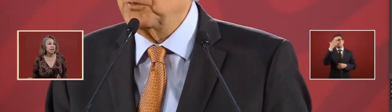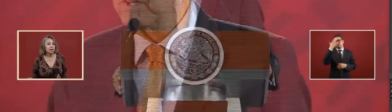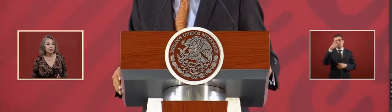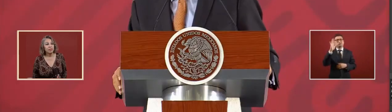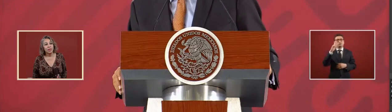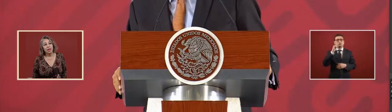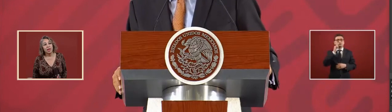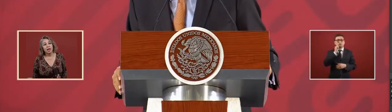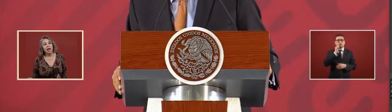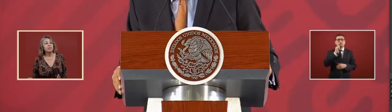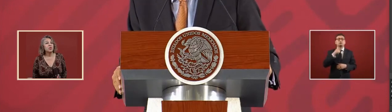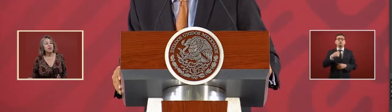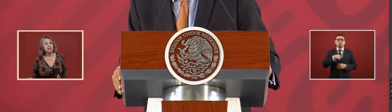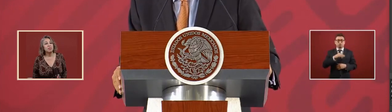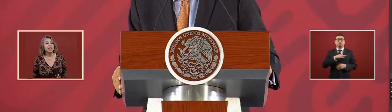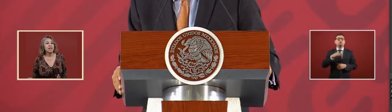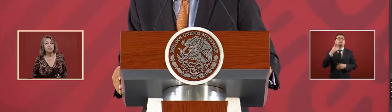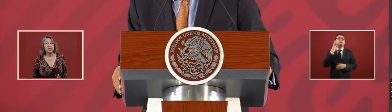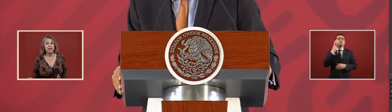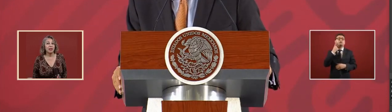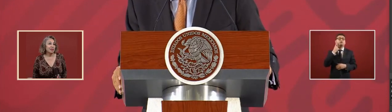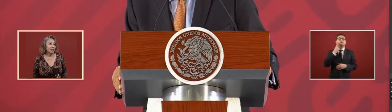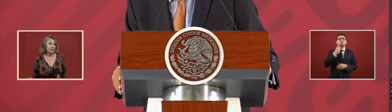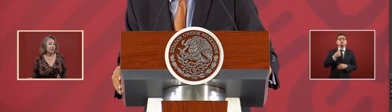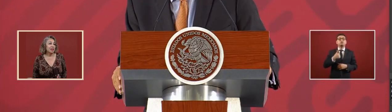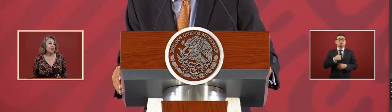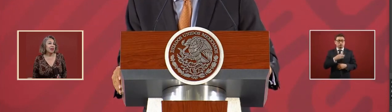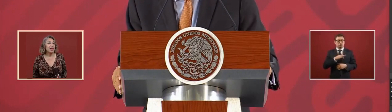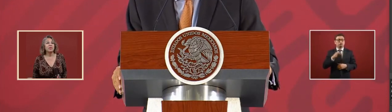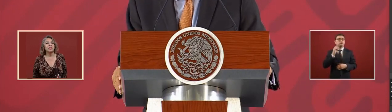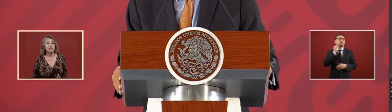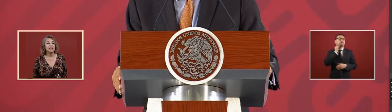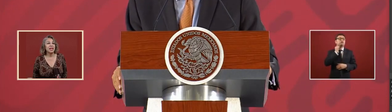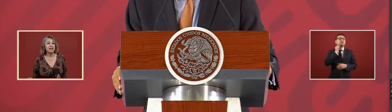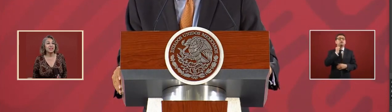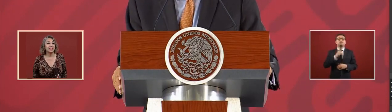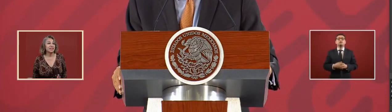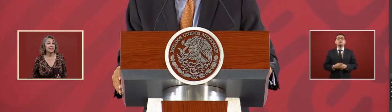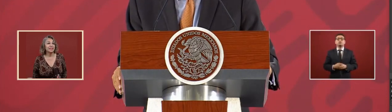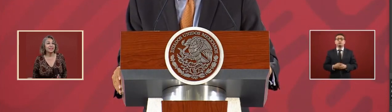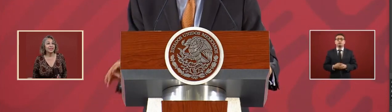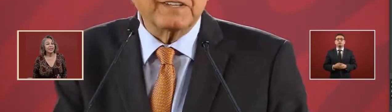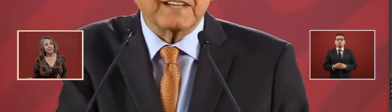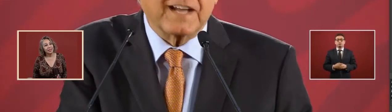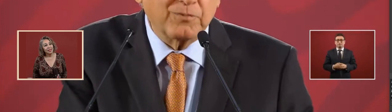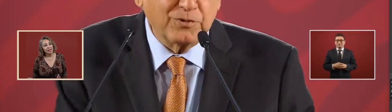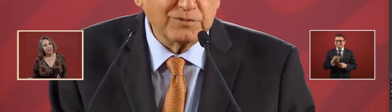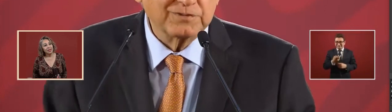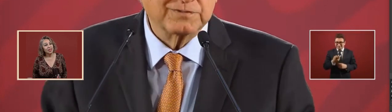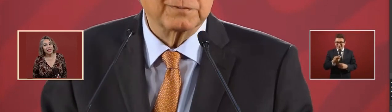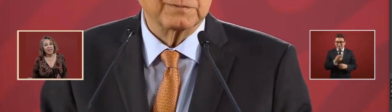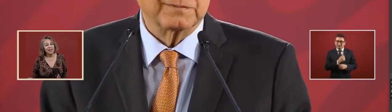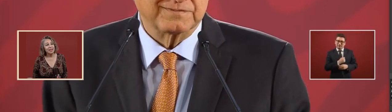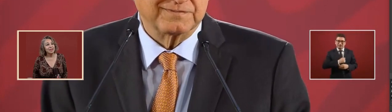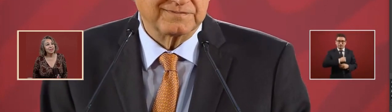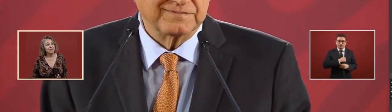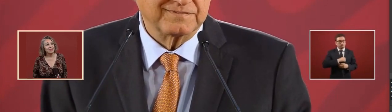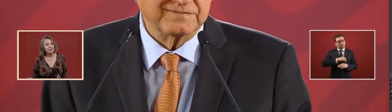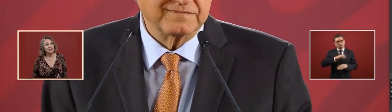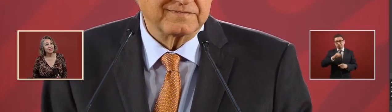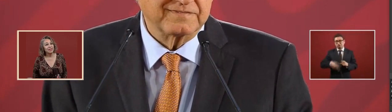me, I'm going to be the deputy. I'm going to be the senator. That's